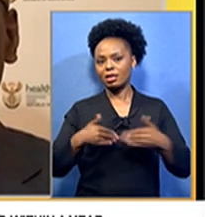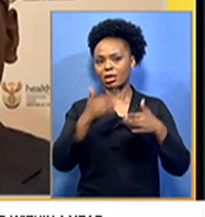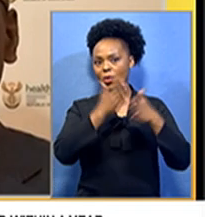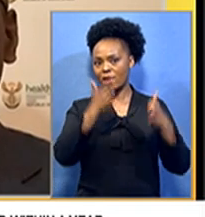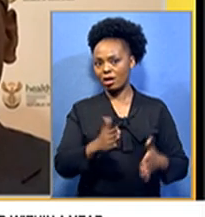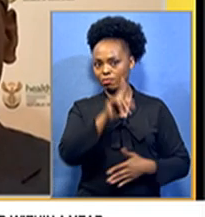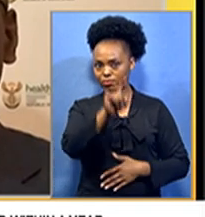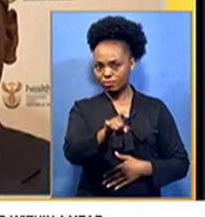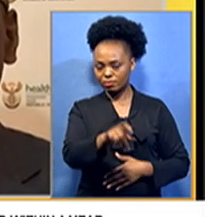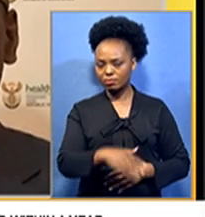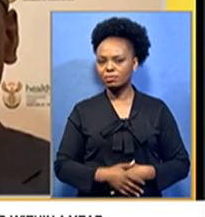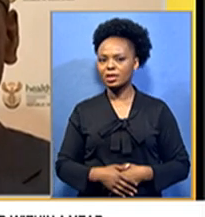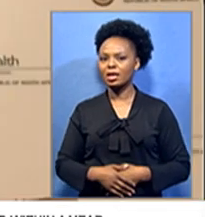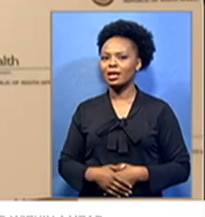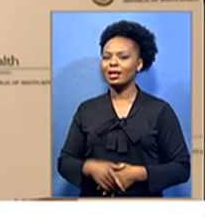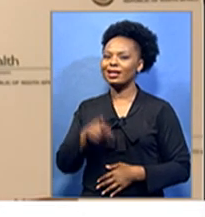delay in the Pfizer